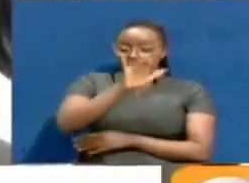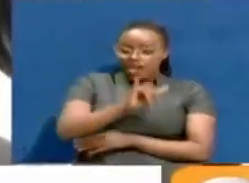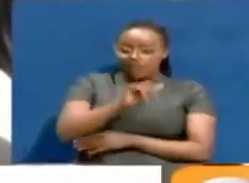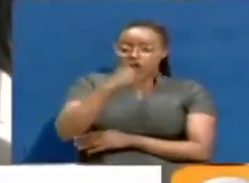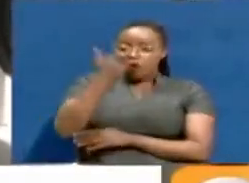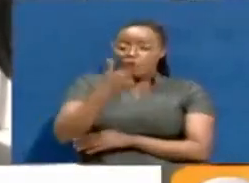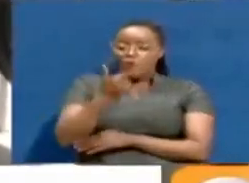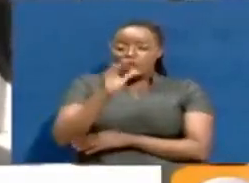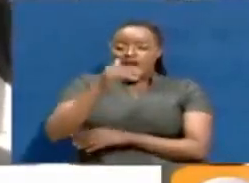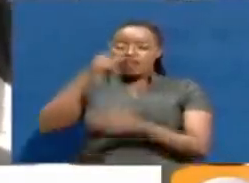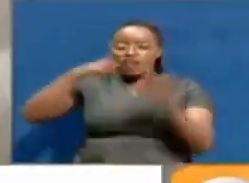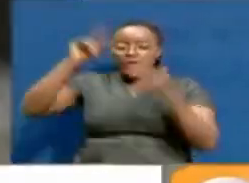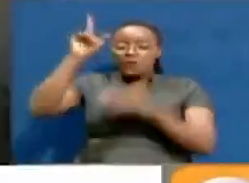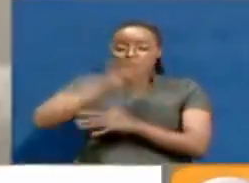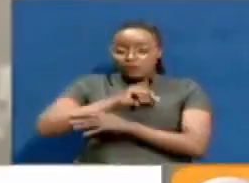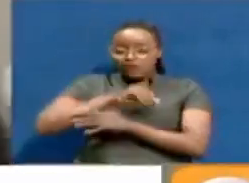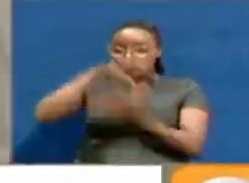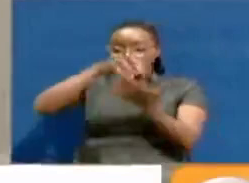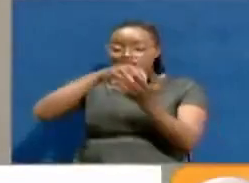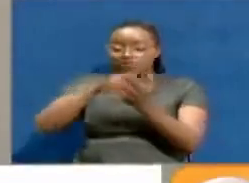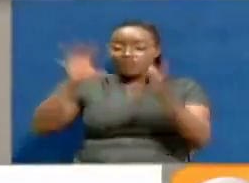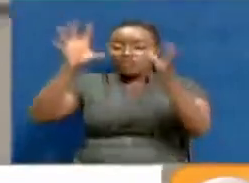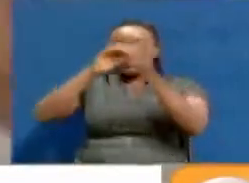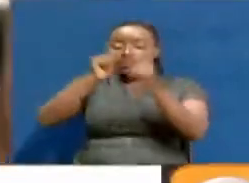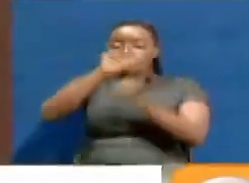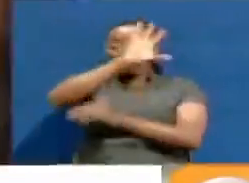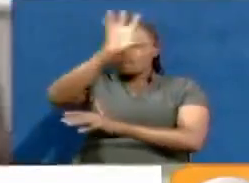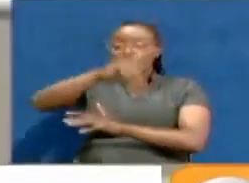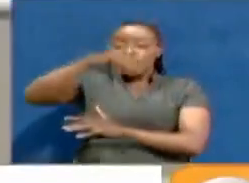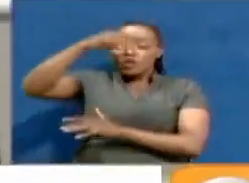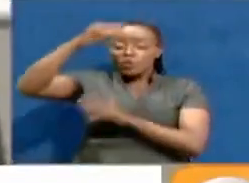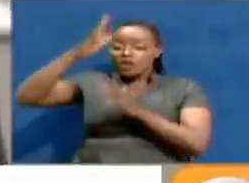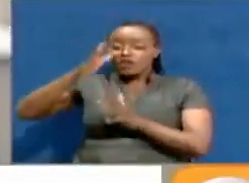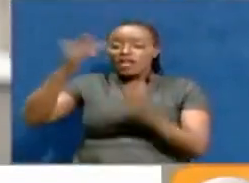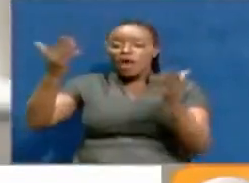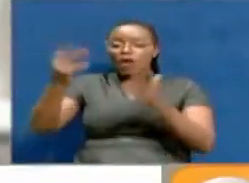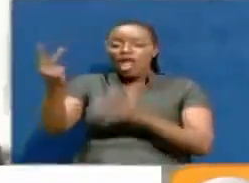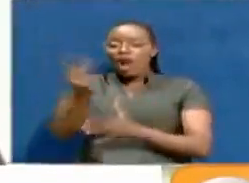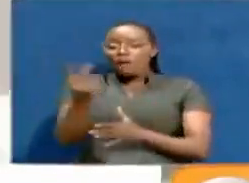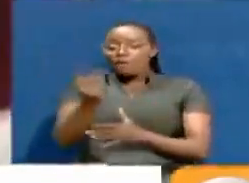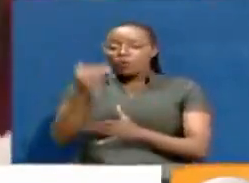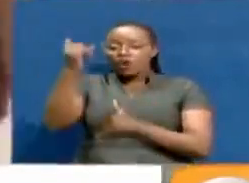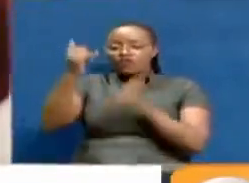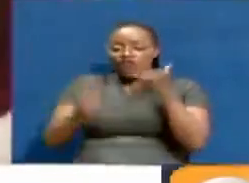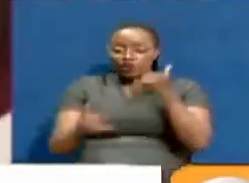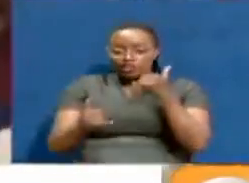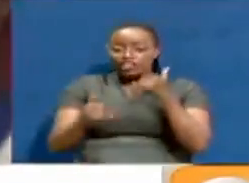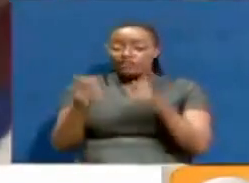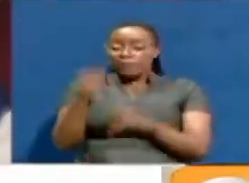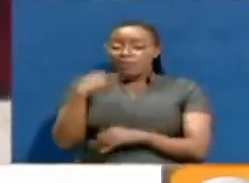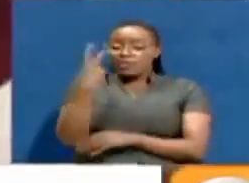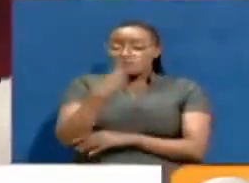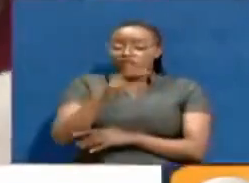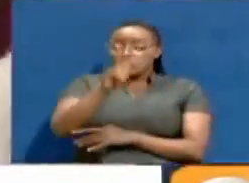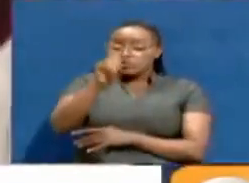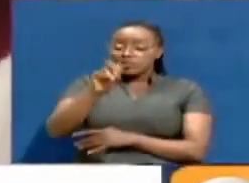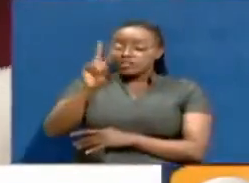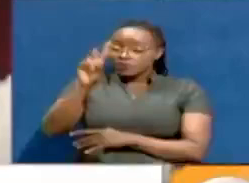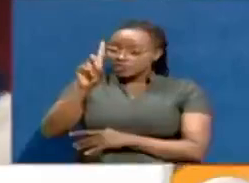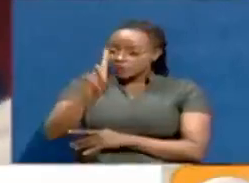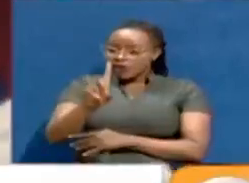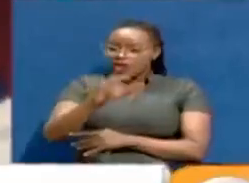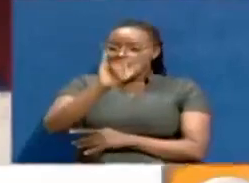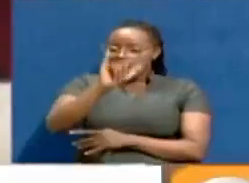earned automatic qualification status during the African qualifiers, where they were both finalists. In February 2021,